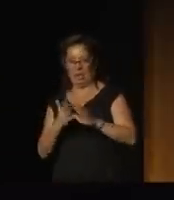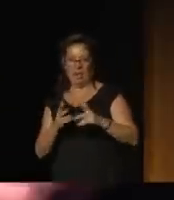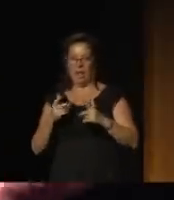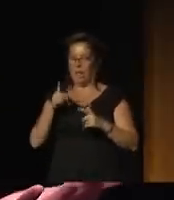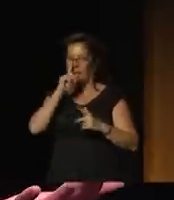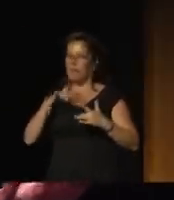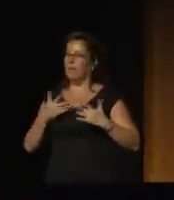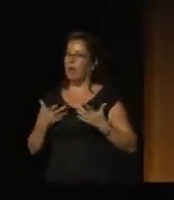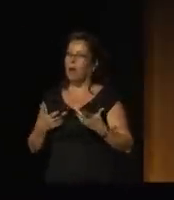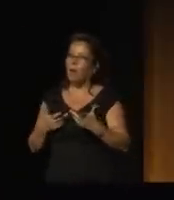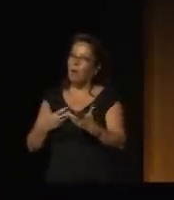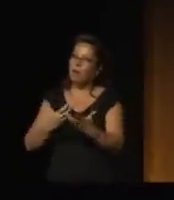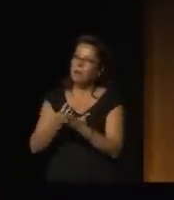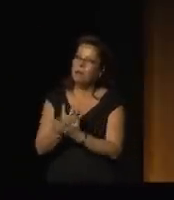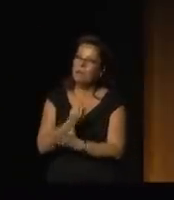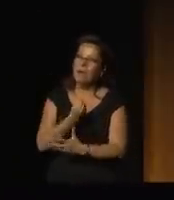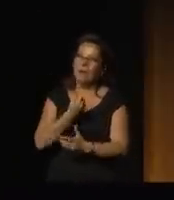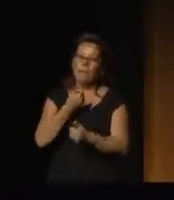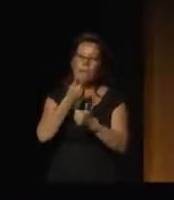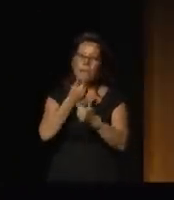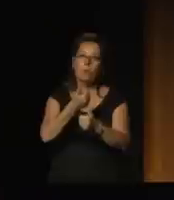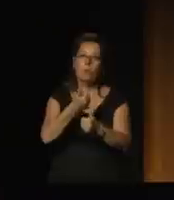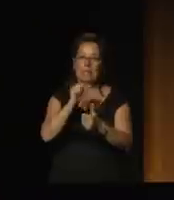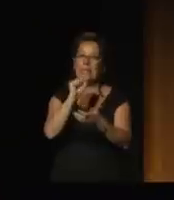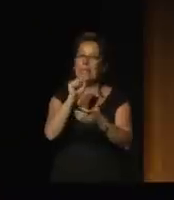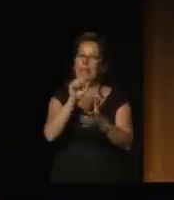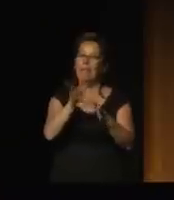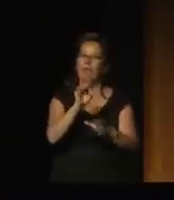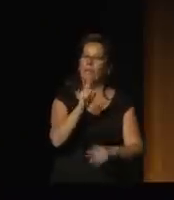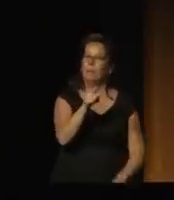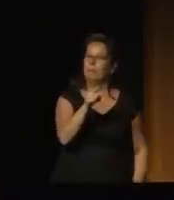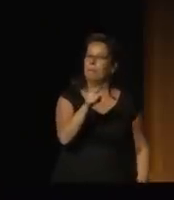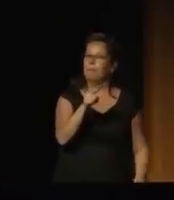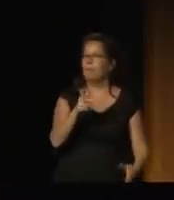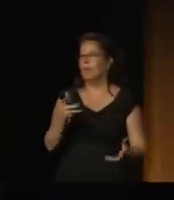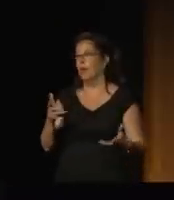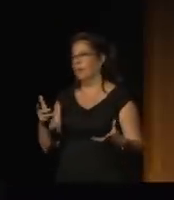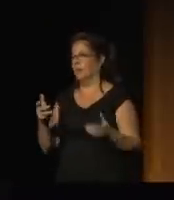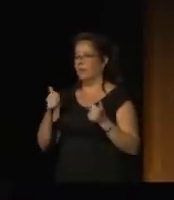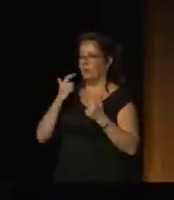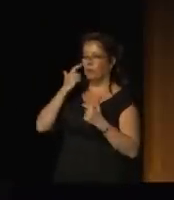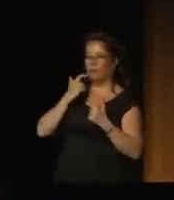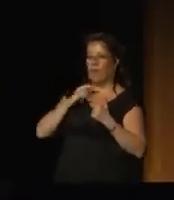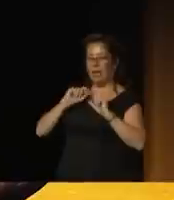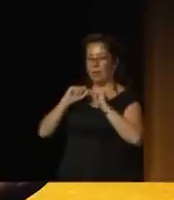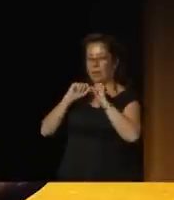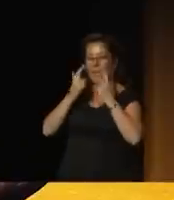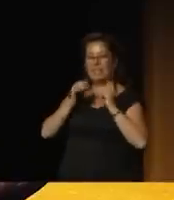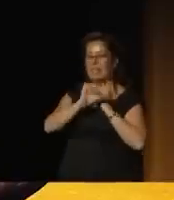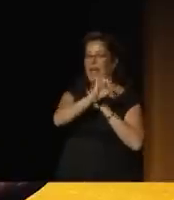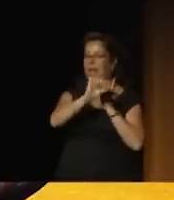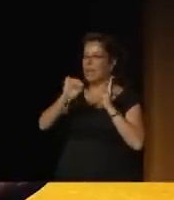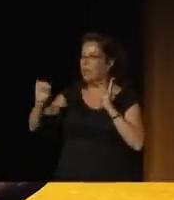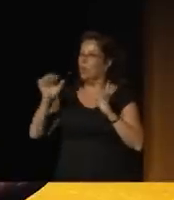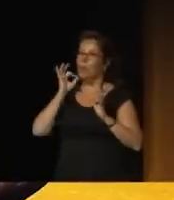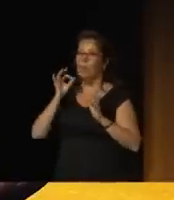but for who, right? Yeah. So I don't know. I think sort of really trying to sort of unpack and understand those stories and really